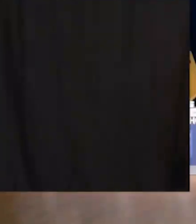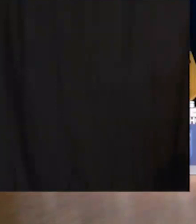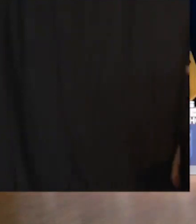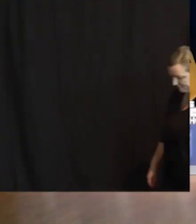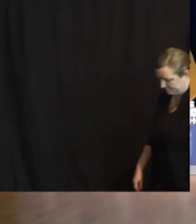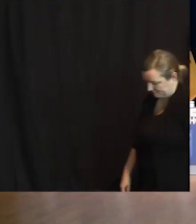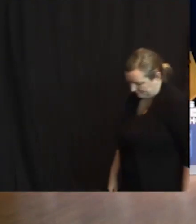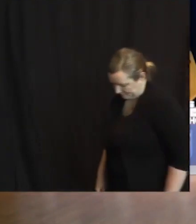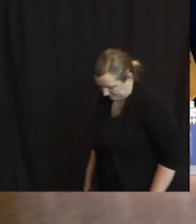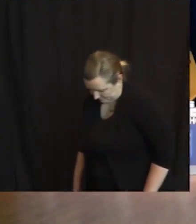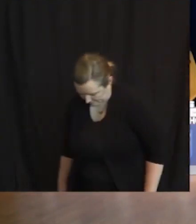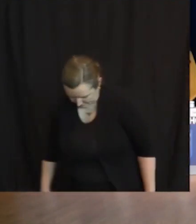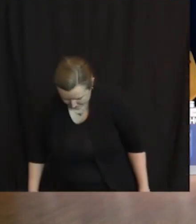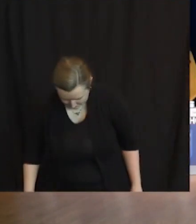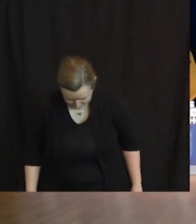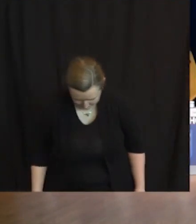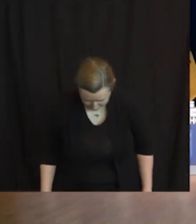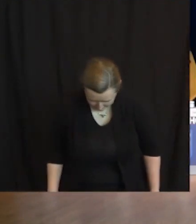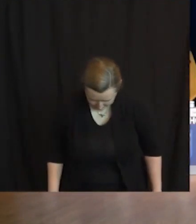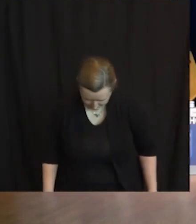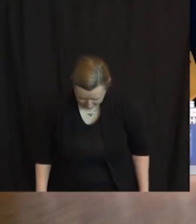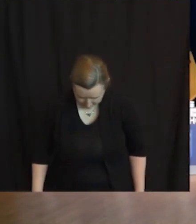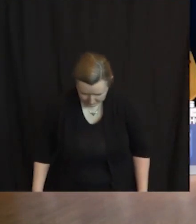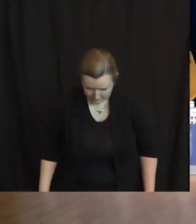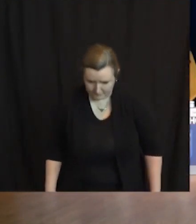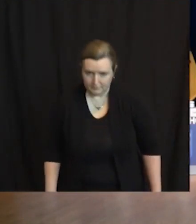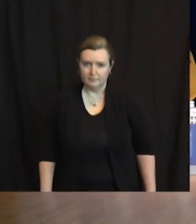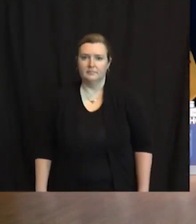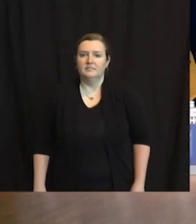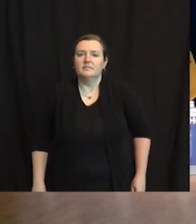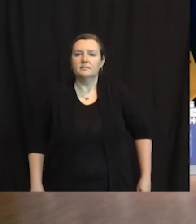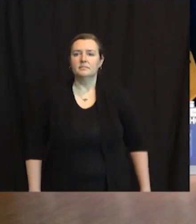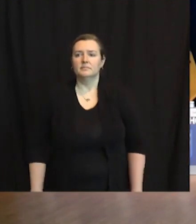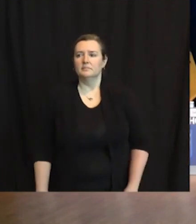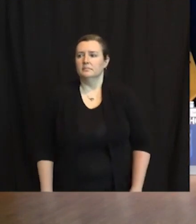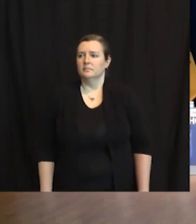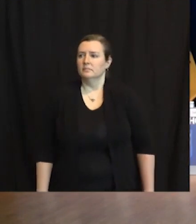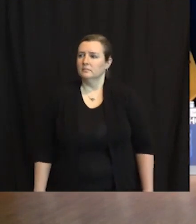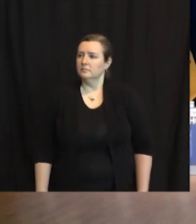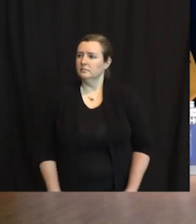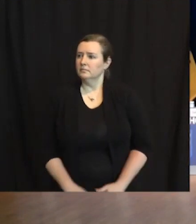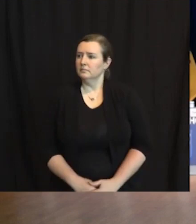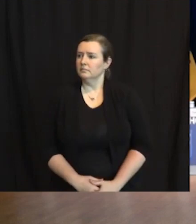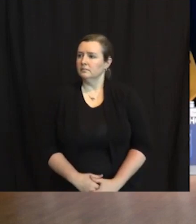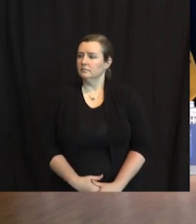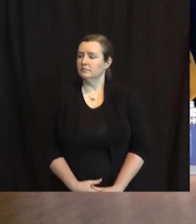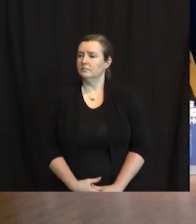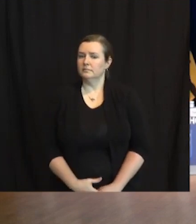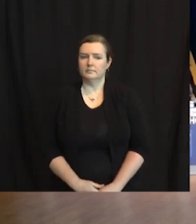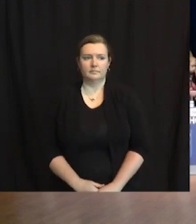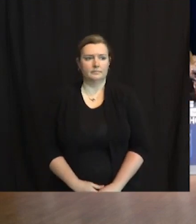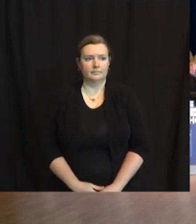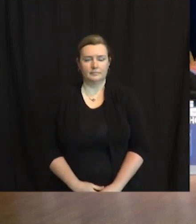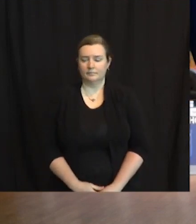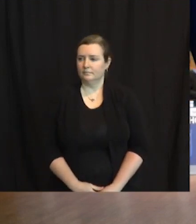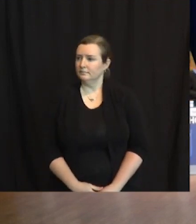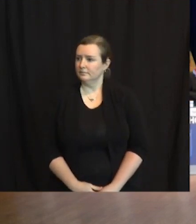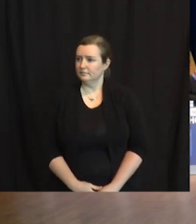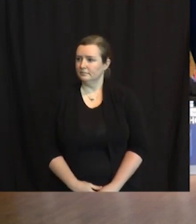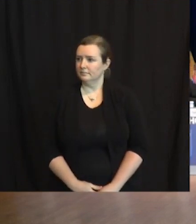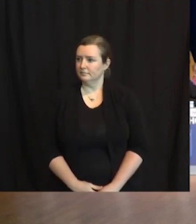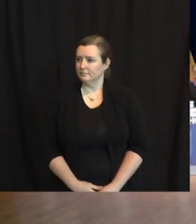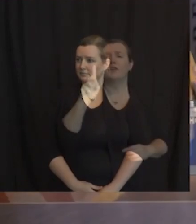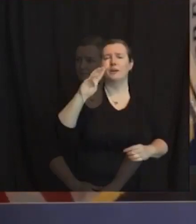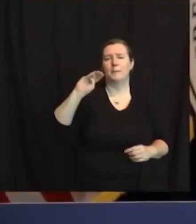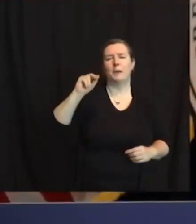to do more to ensure that hundreds of thousands of backlogged unemployment claims get processed. They want the state